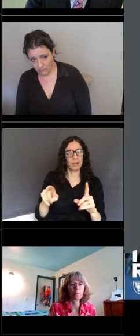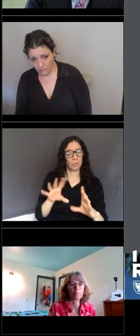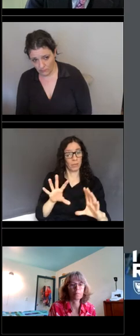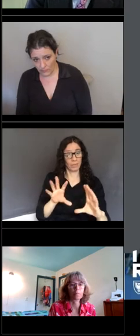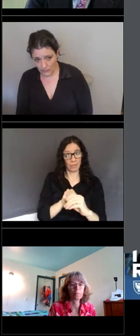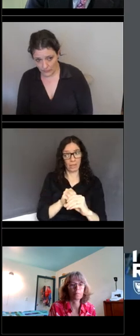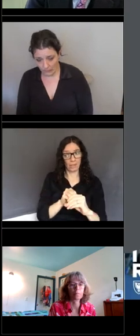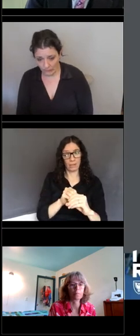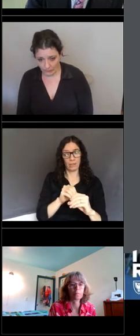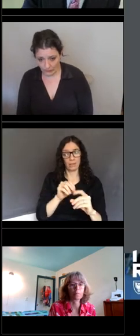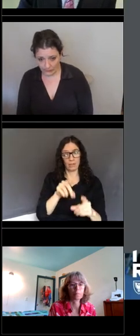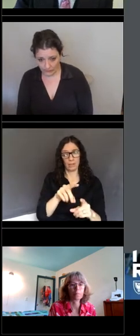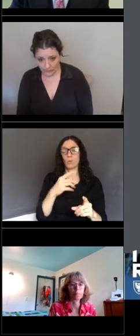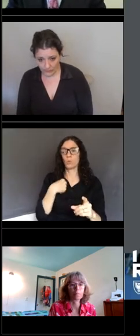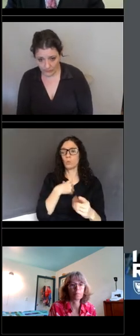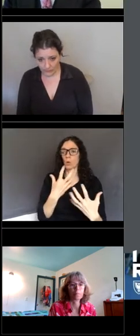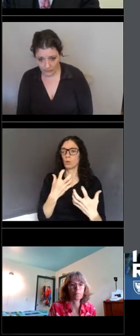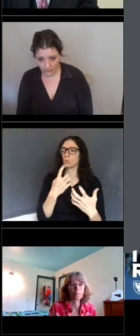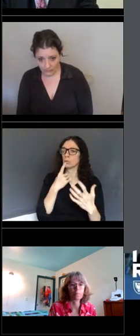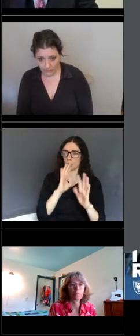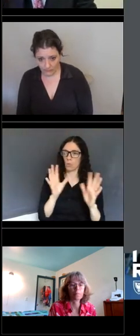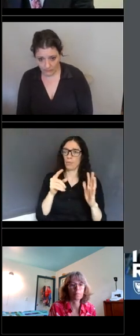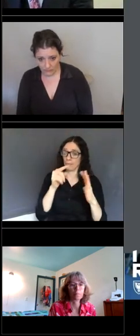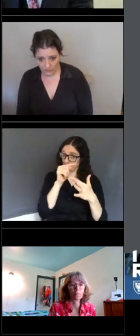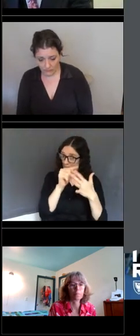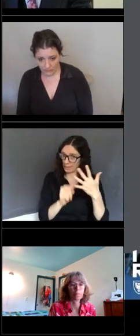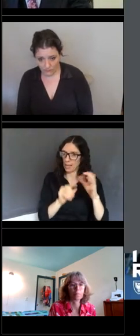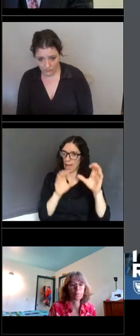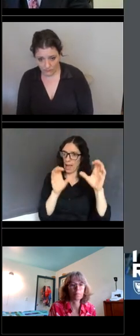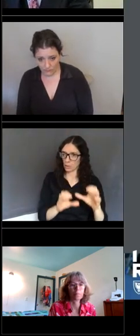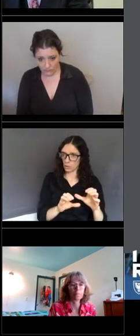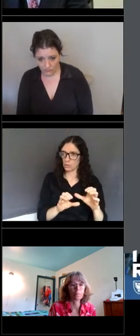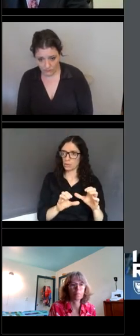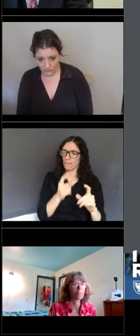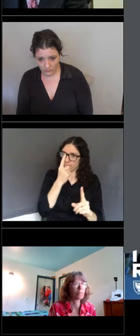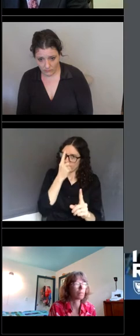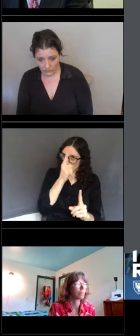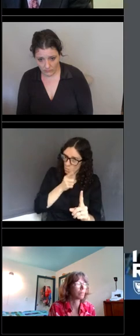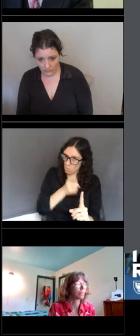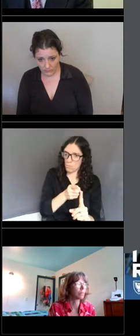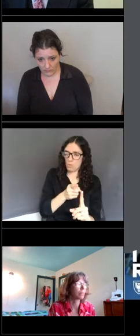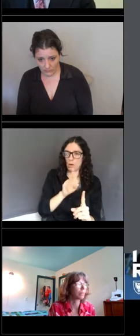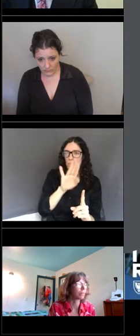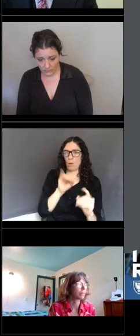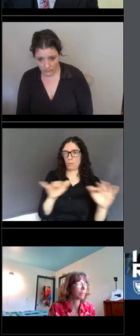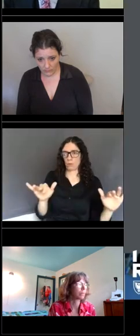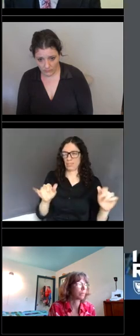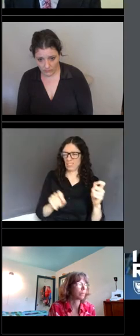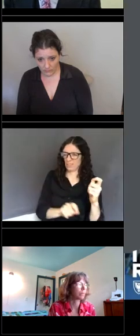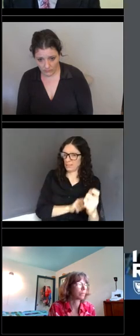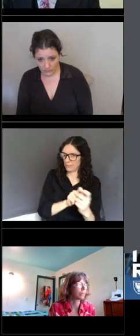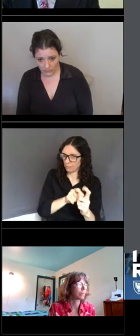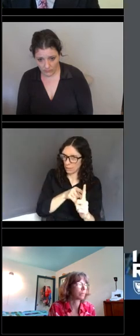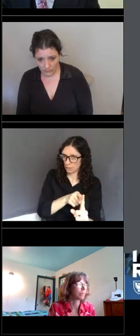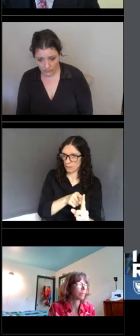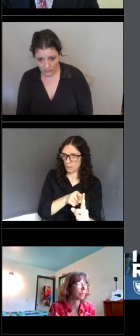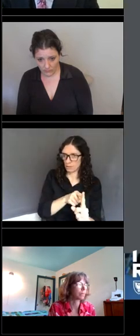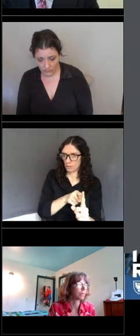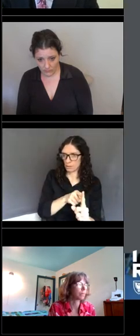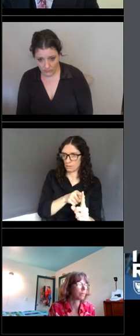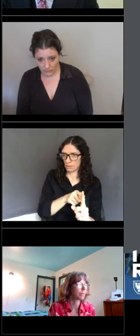these are the actions you can take to help, you know, the biodiversity targets that you have outlined or the goals that you've